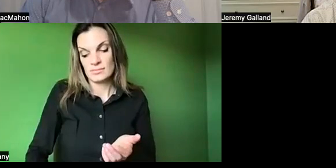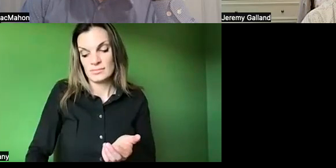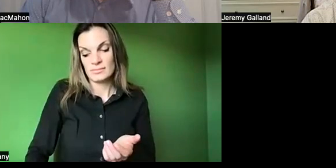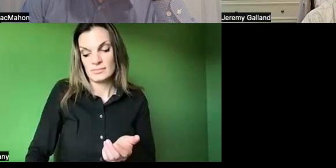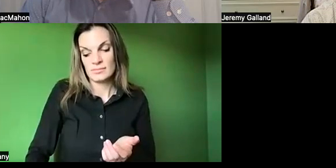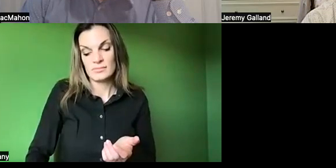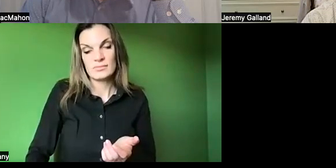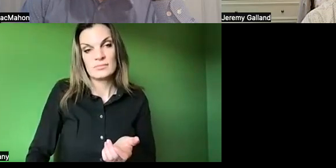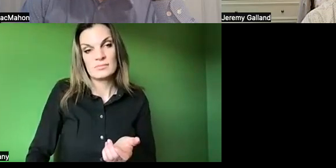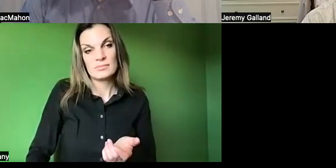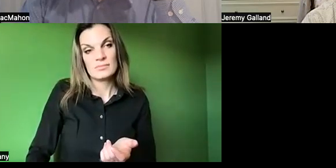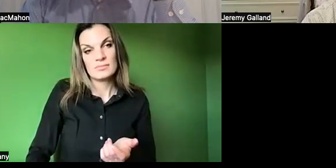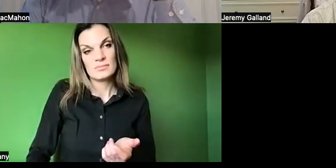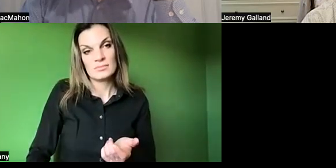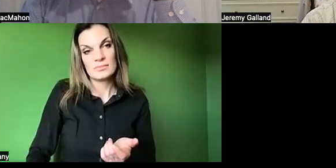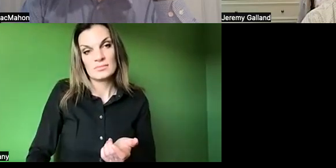the